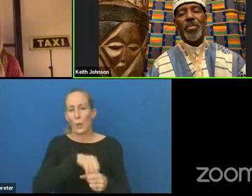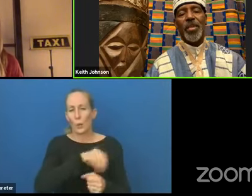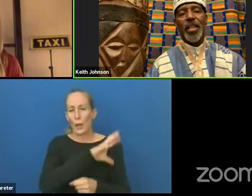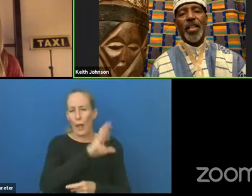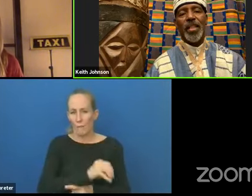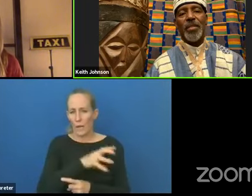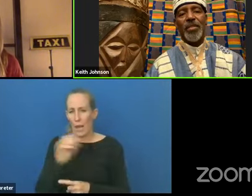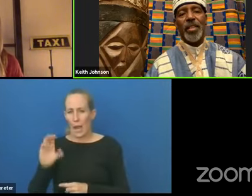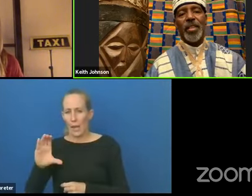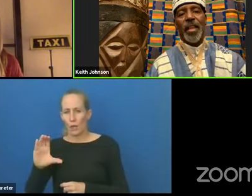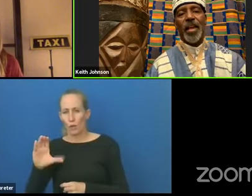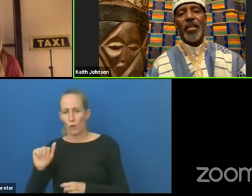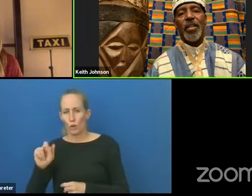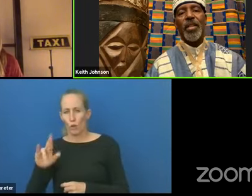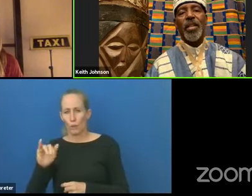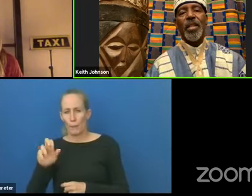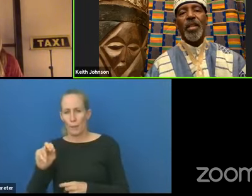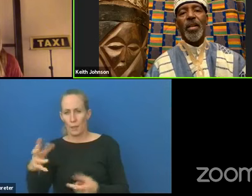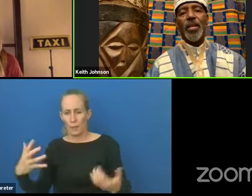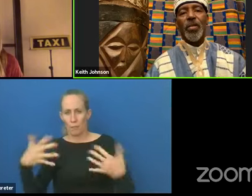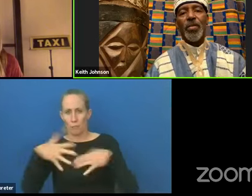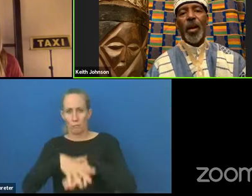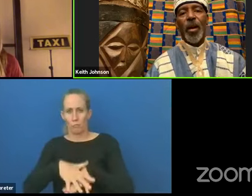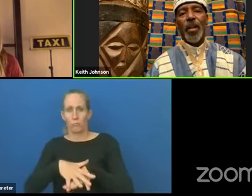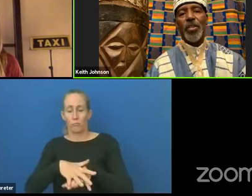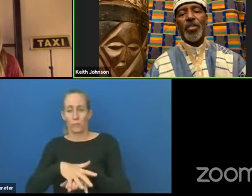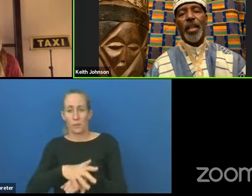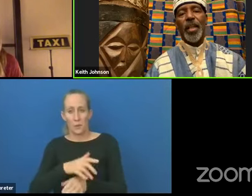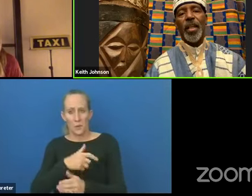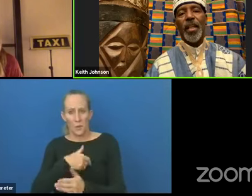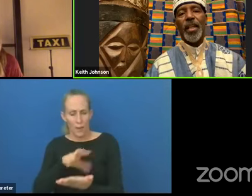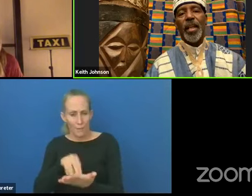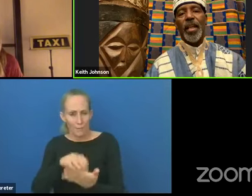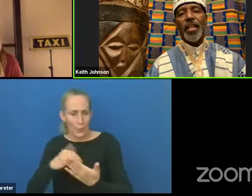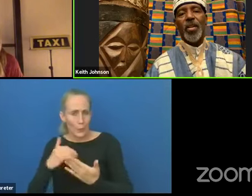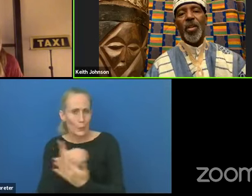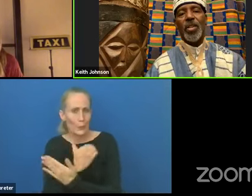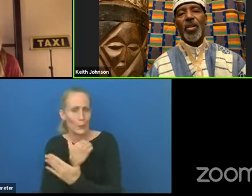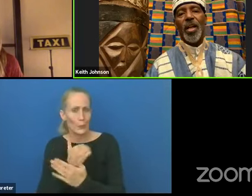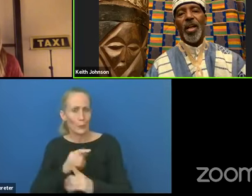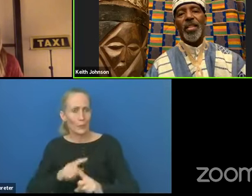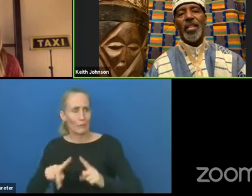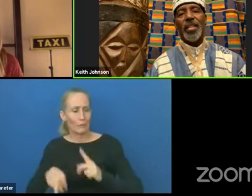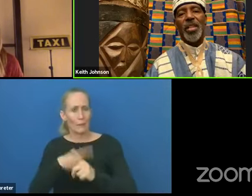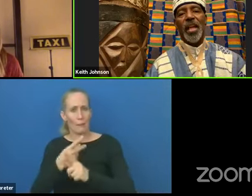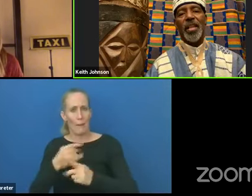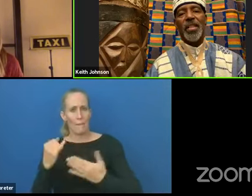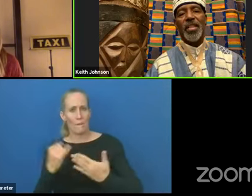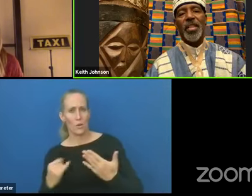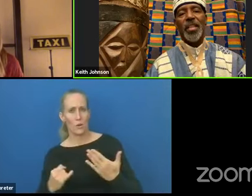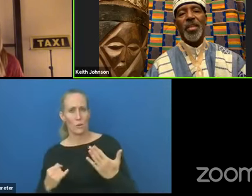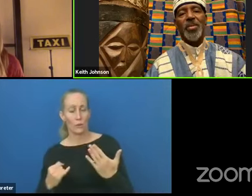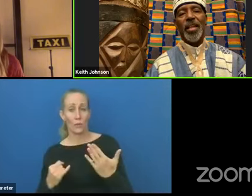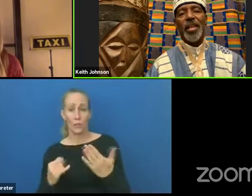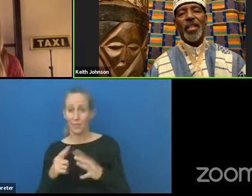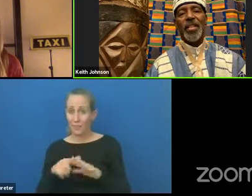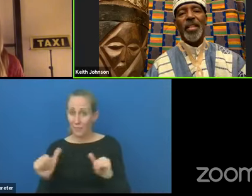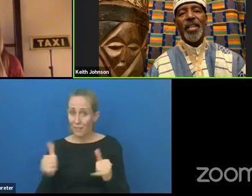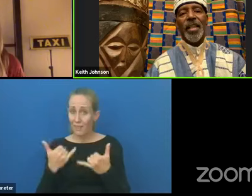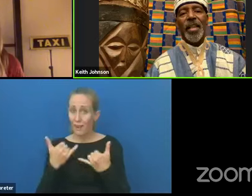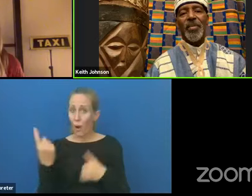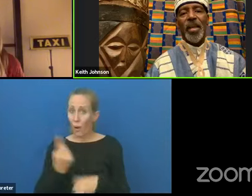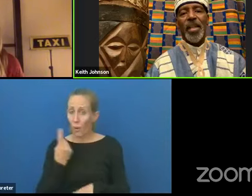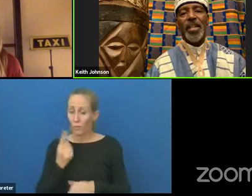a completely different style of artistry. And it's also a constant challenge